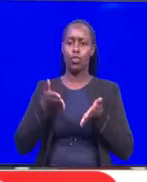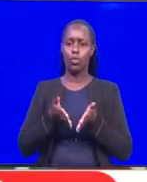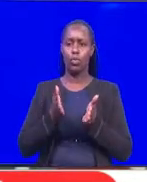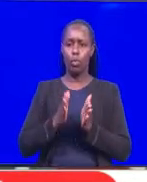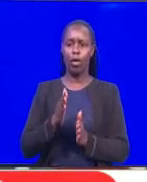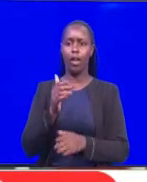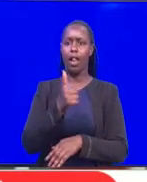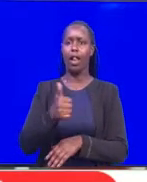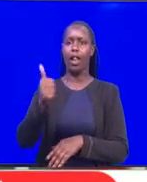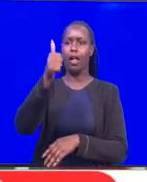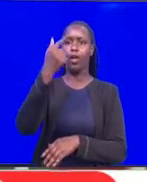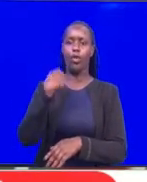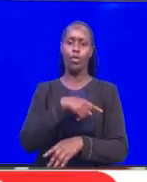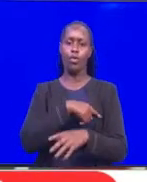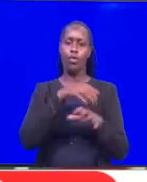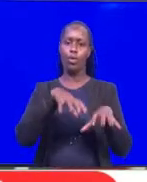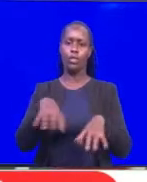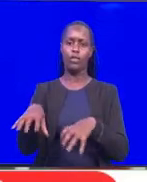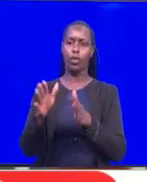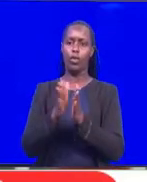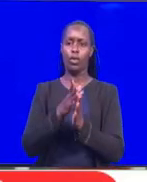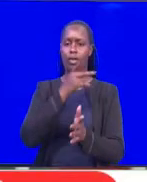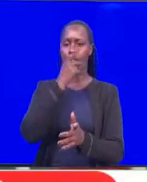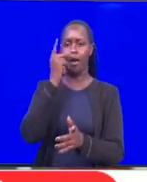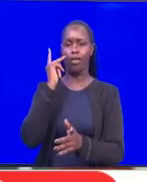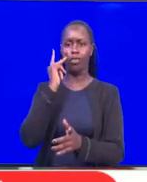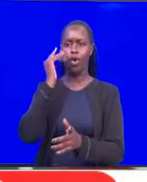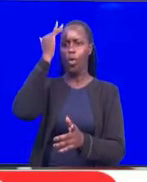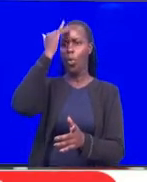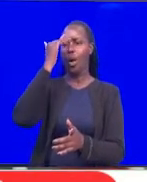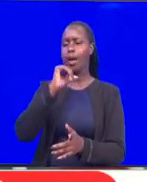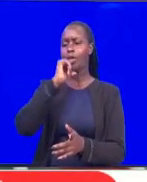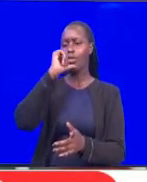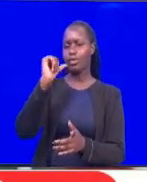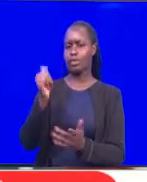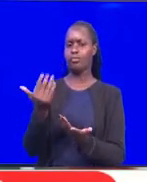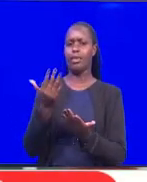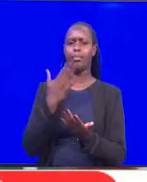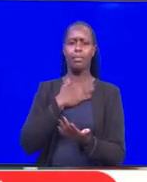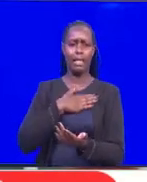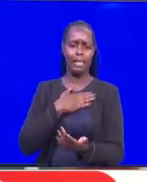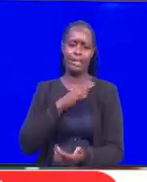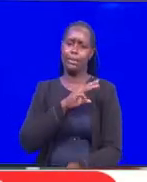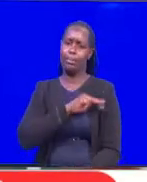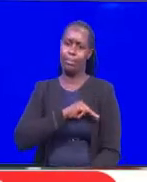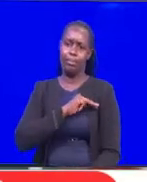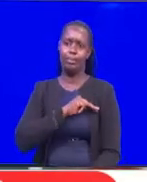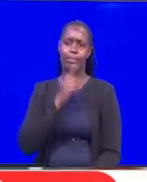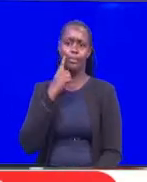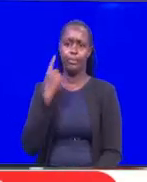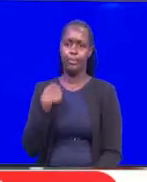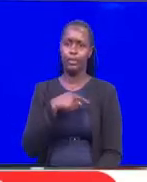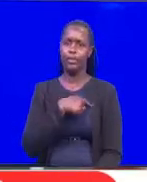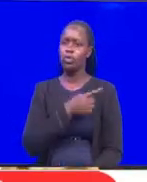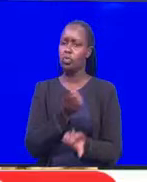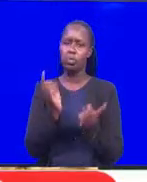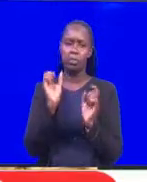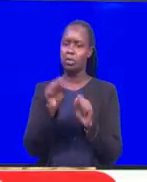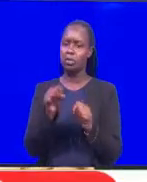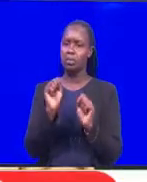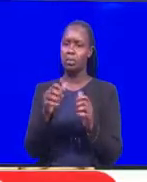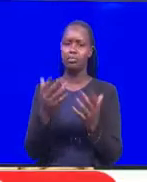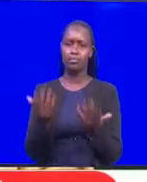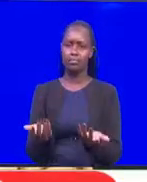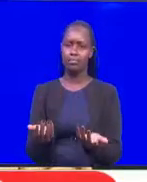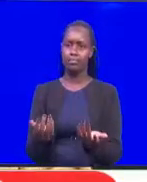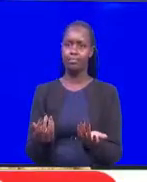yetu. Jameni, si this wakati tu mtuhurumie tu. Mtuhurumie tu. Mtatuhurumia.